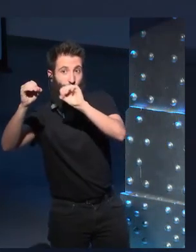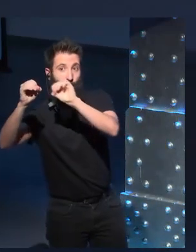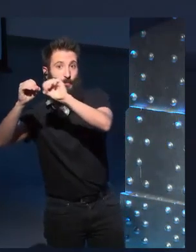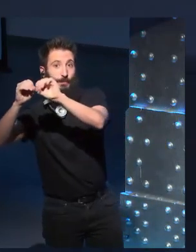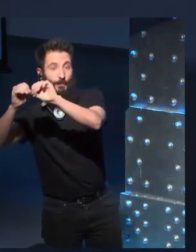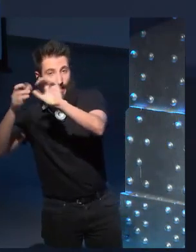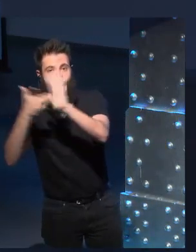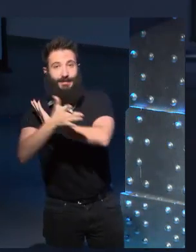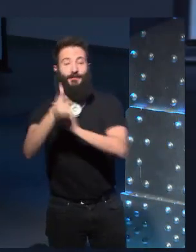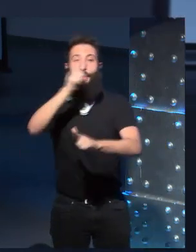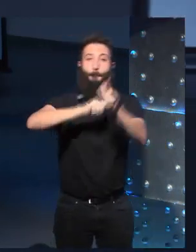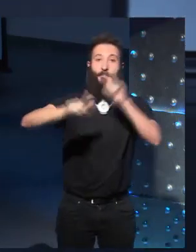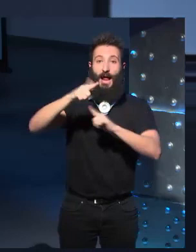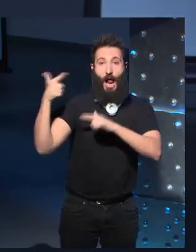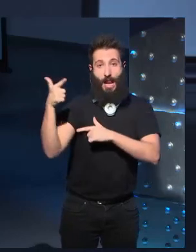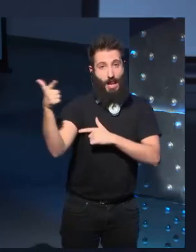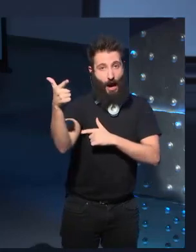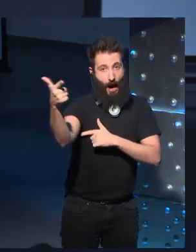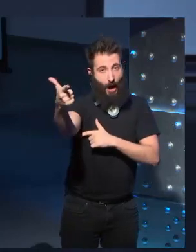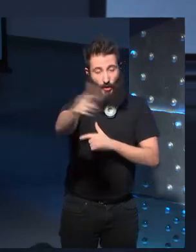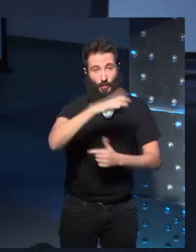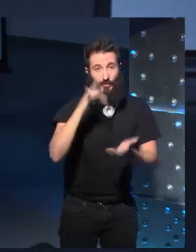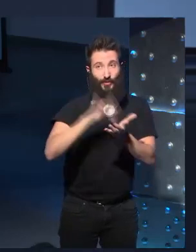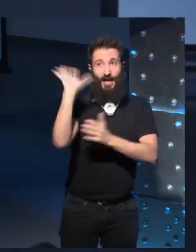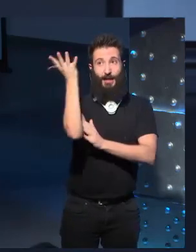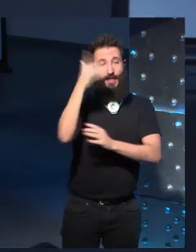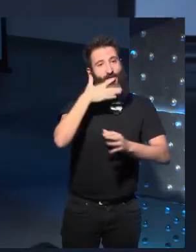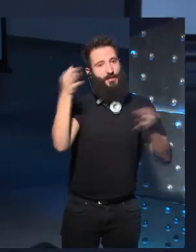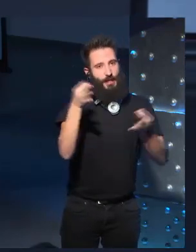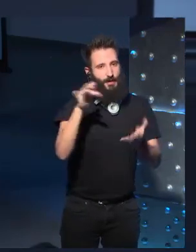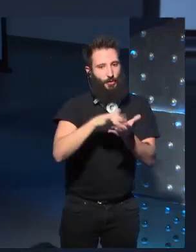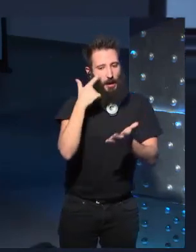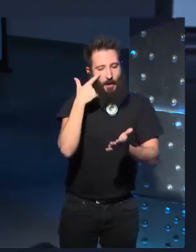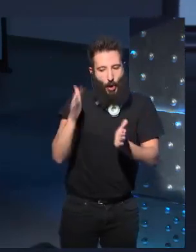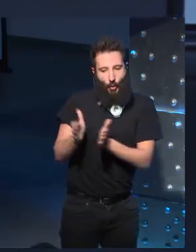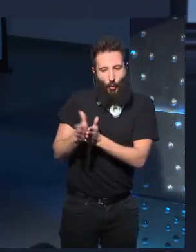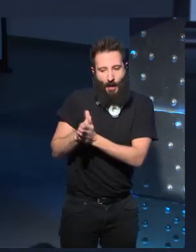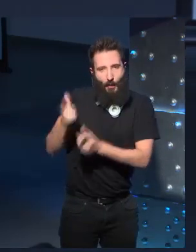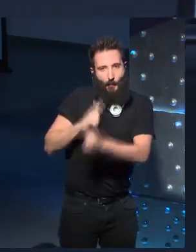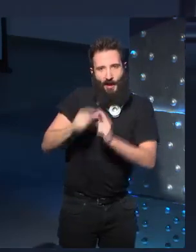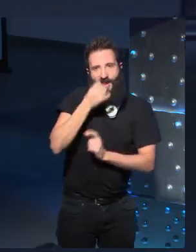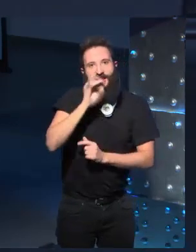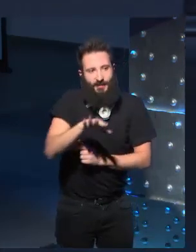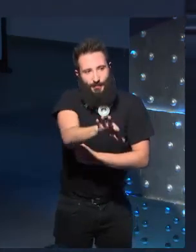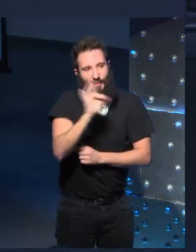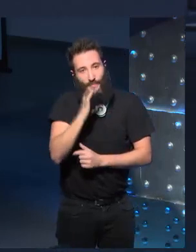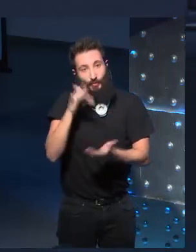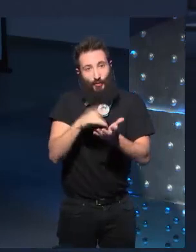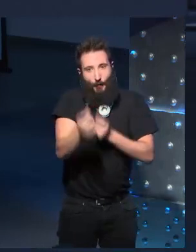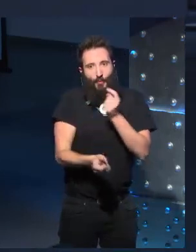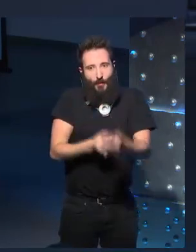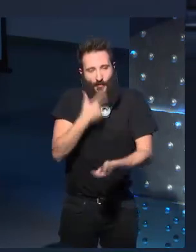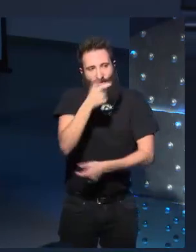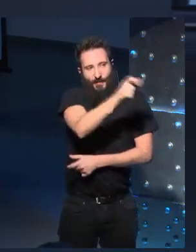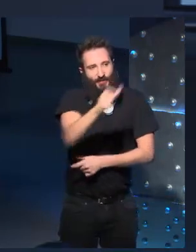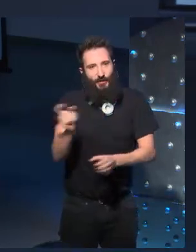do choose who you're sitting next to, because it's very important. You get closer, closer, and if you wait long enough, you